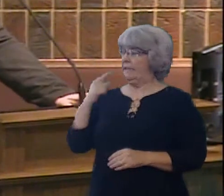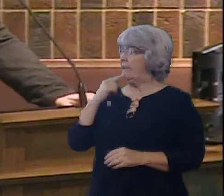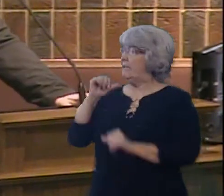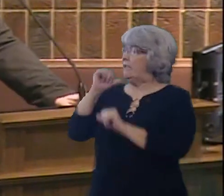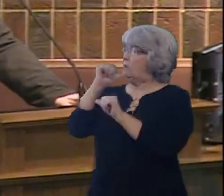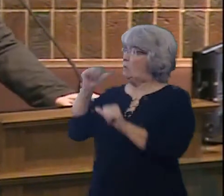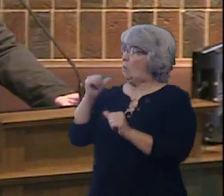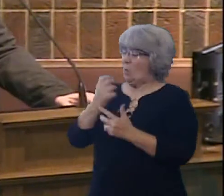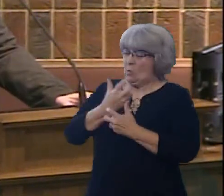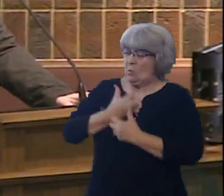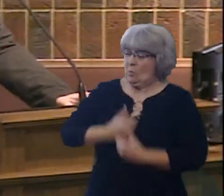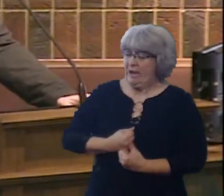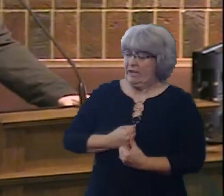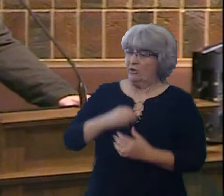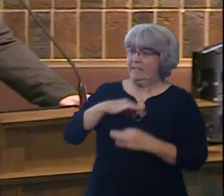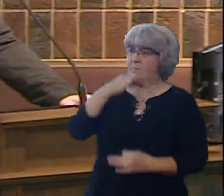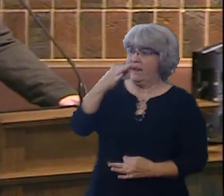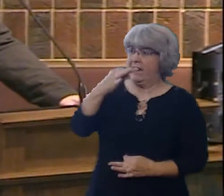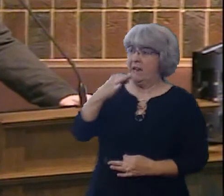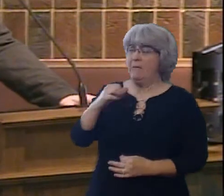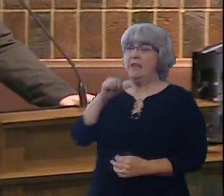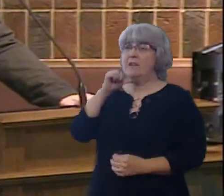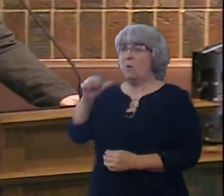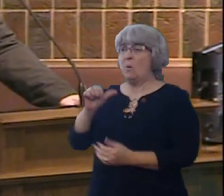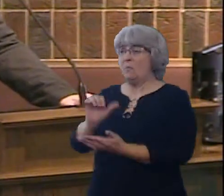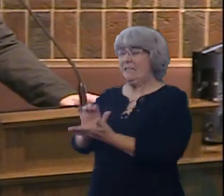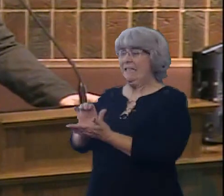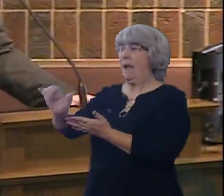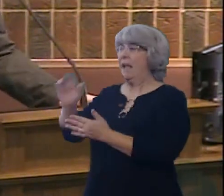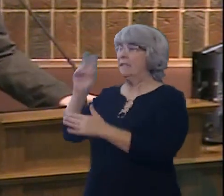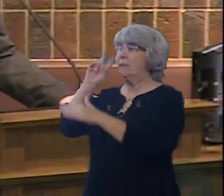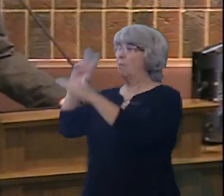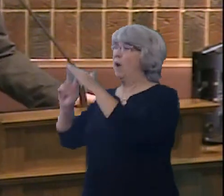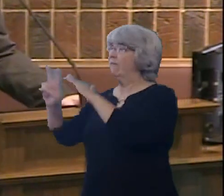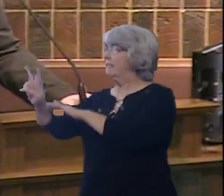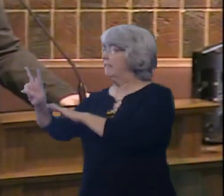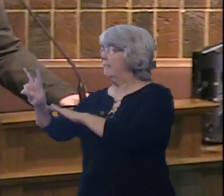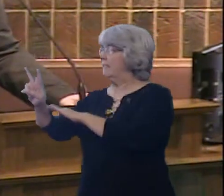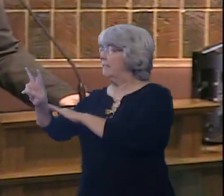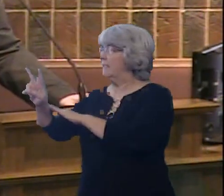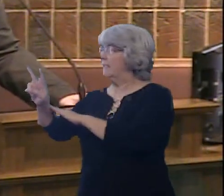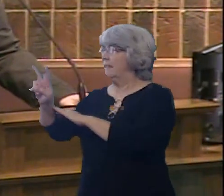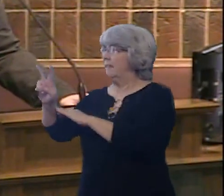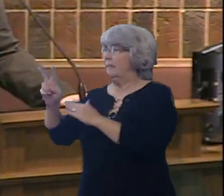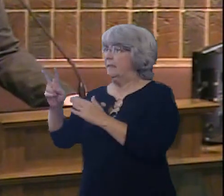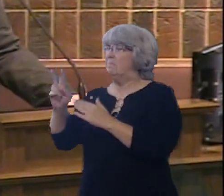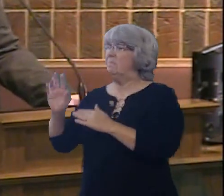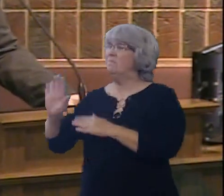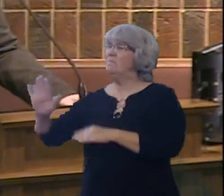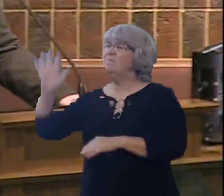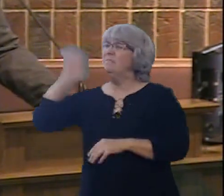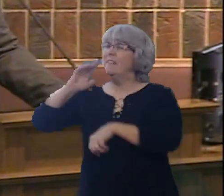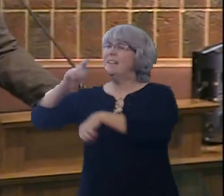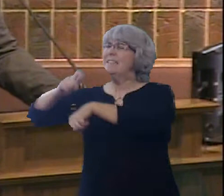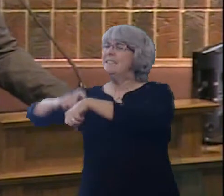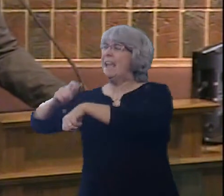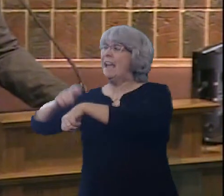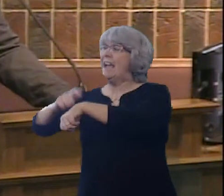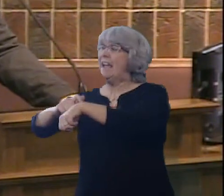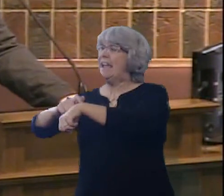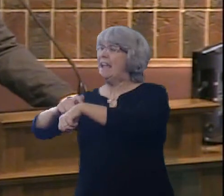not despise prophecies. Now, in their context, it might have been a little bit different. Today's application might be somewhat